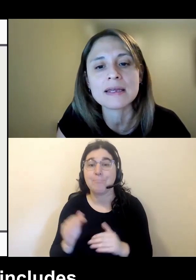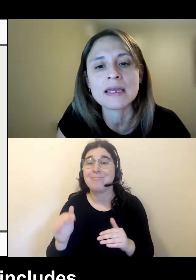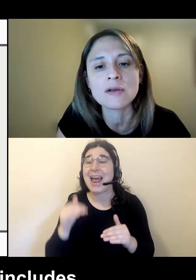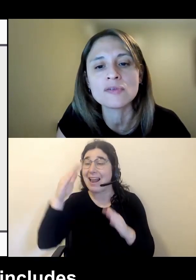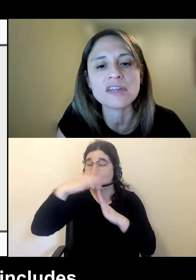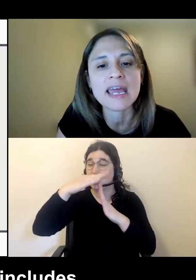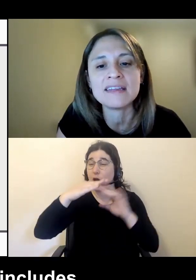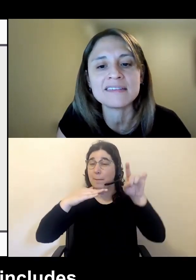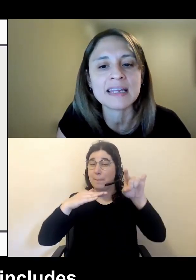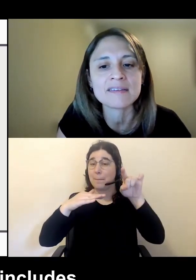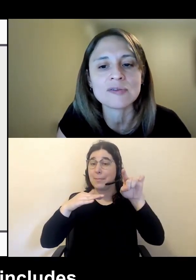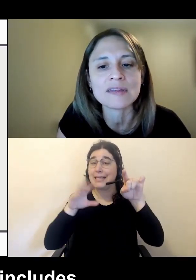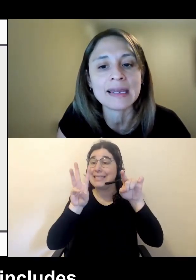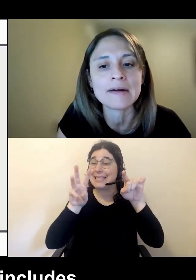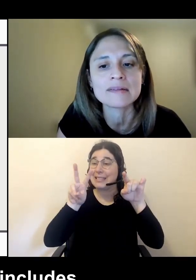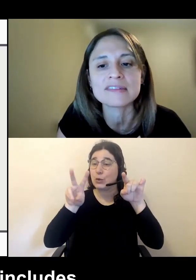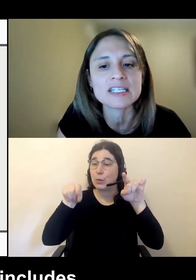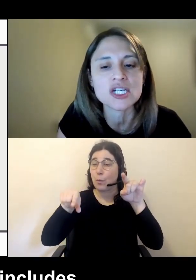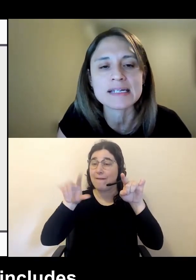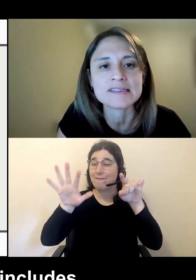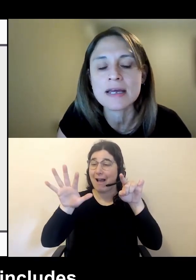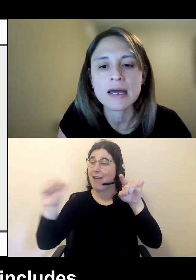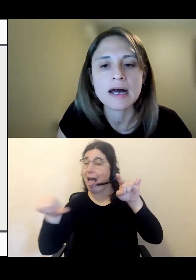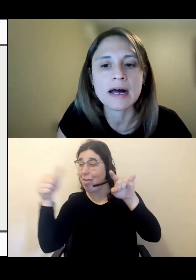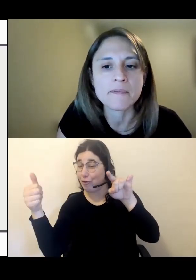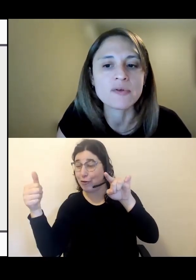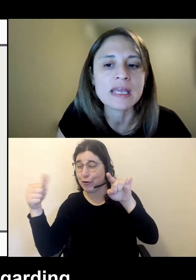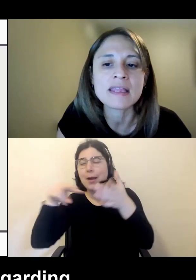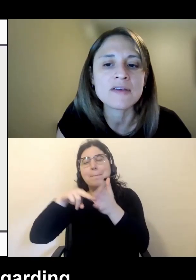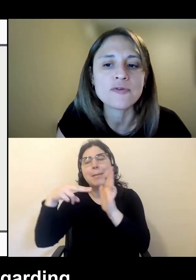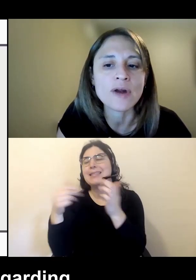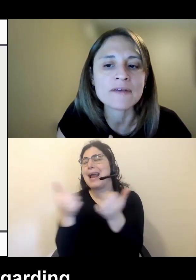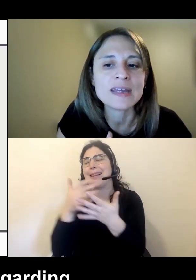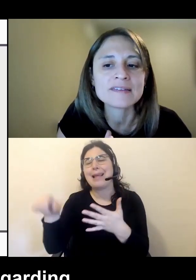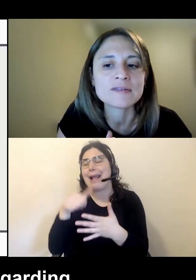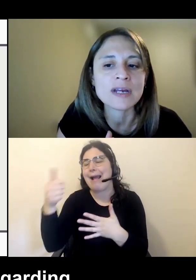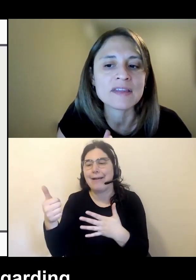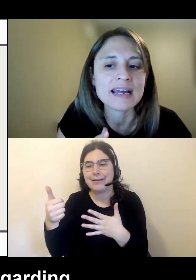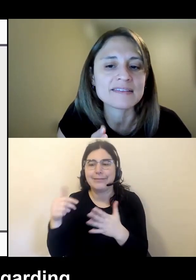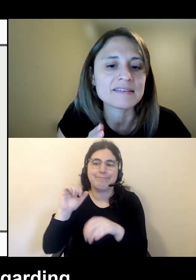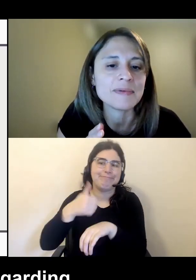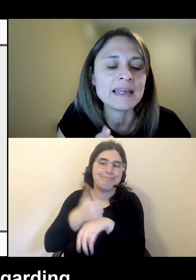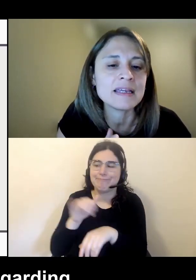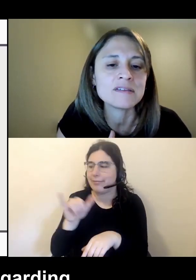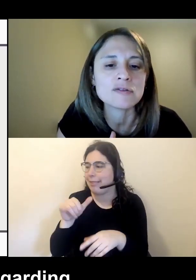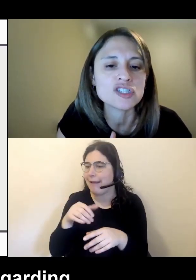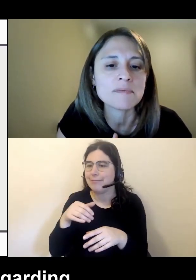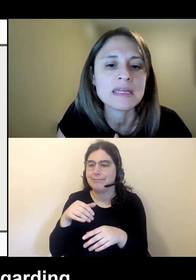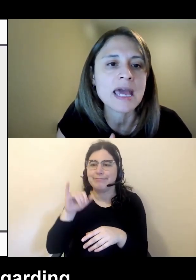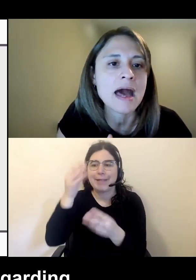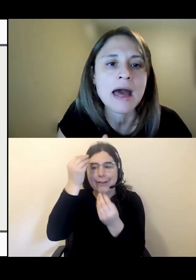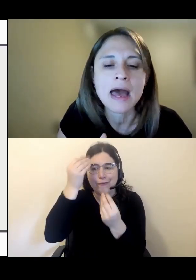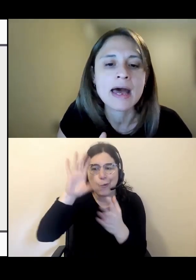62.5%, includes anything extra they learn, such as creating infographics regarding accessibility in